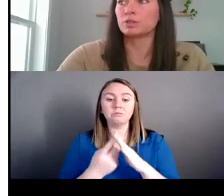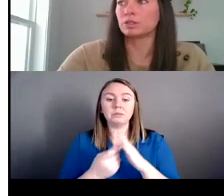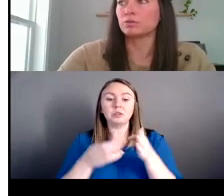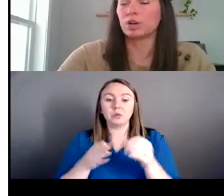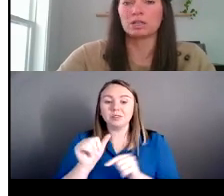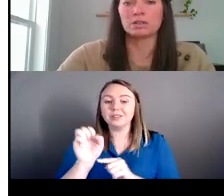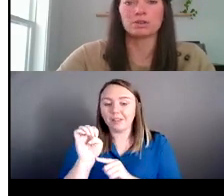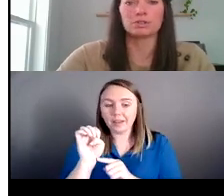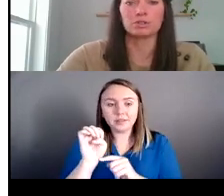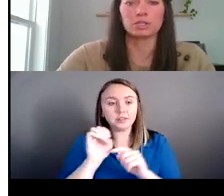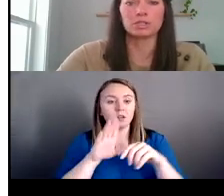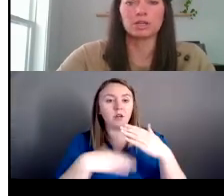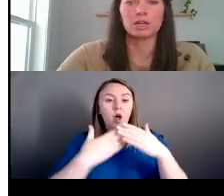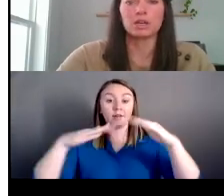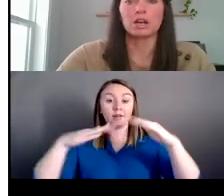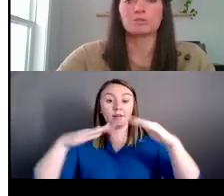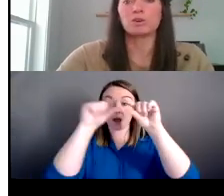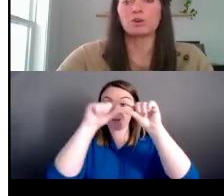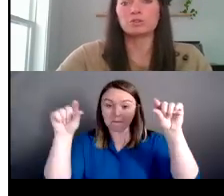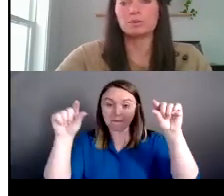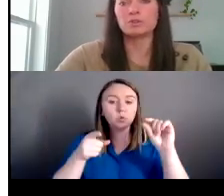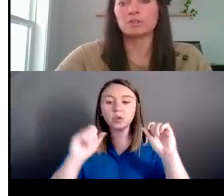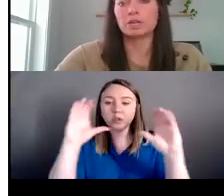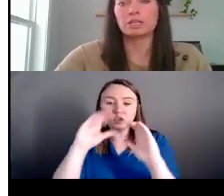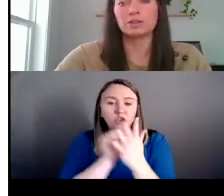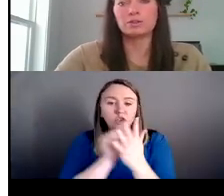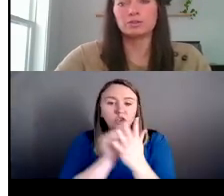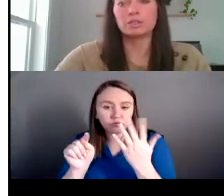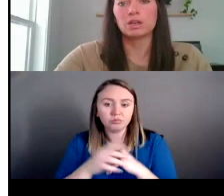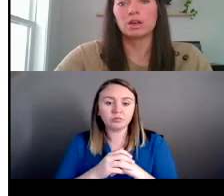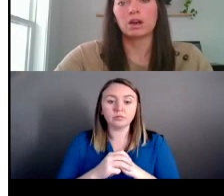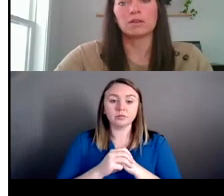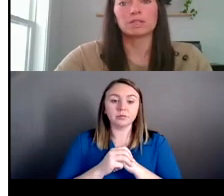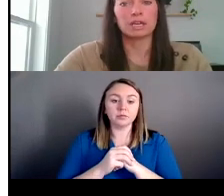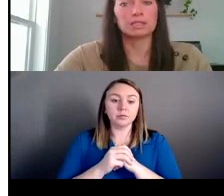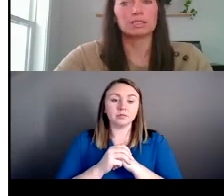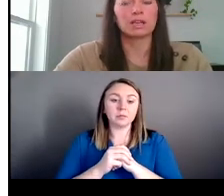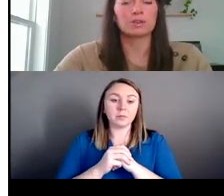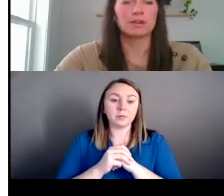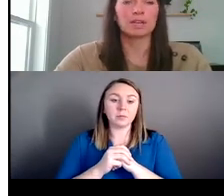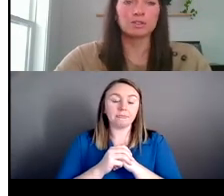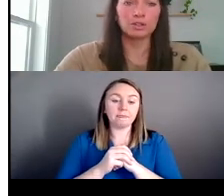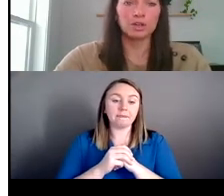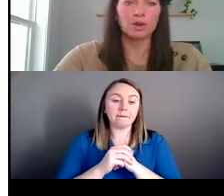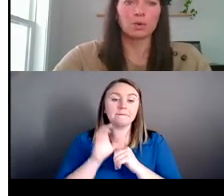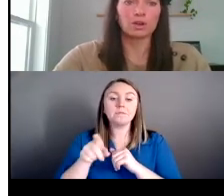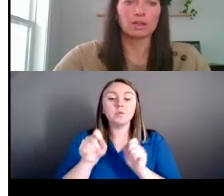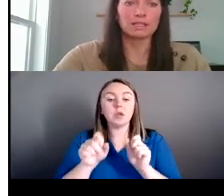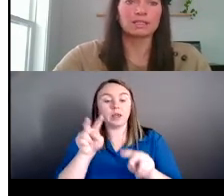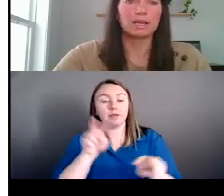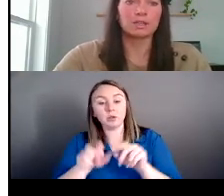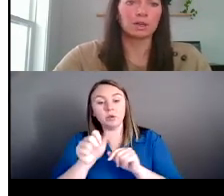where you can run any of those searches. You'll also be able to view any queues of the cases that you have entered